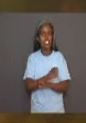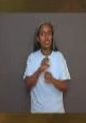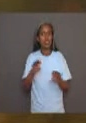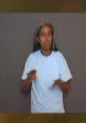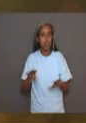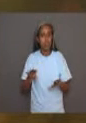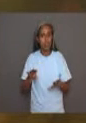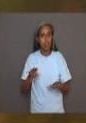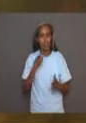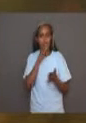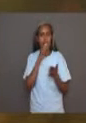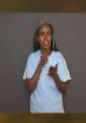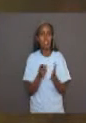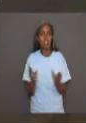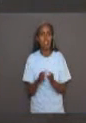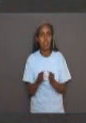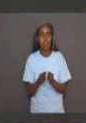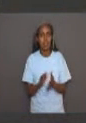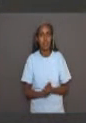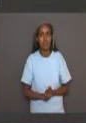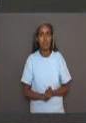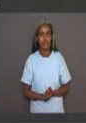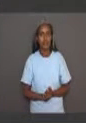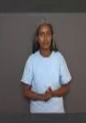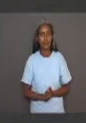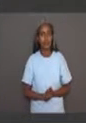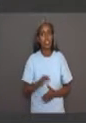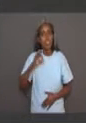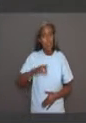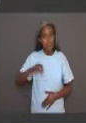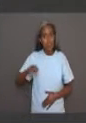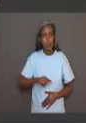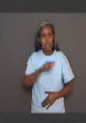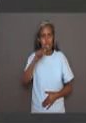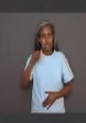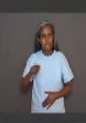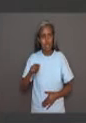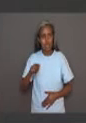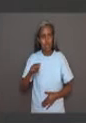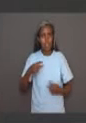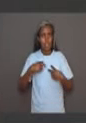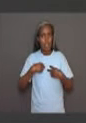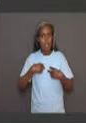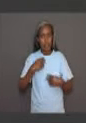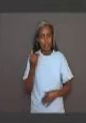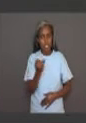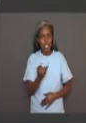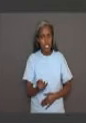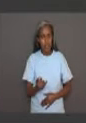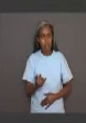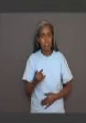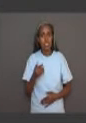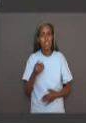distribution of a data set. A frequency curve can have a shape that